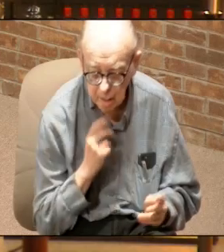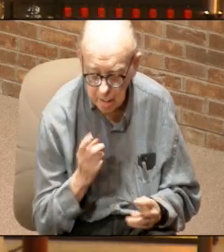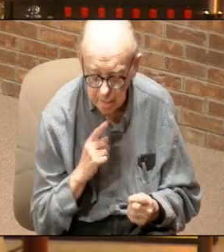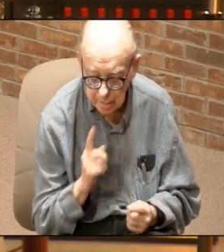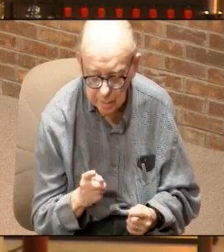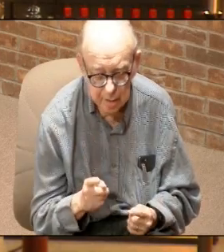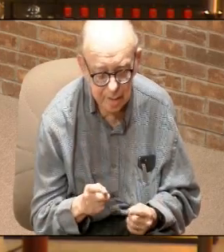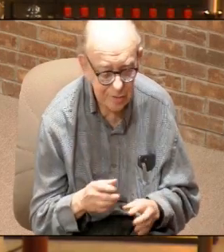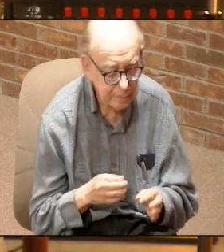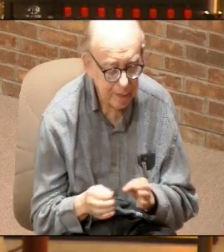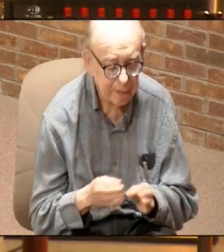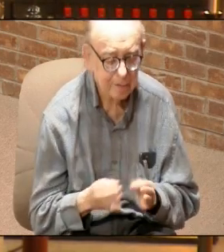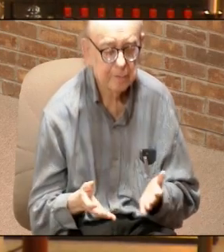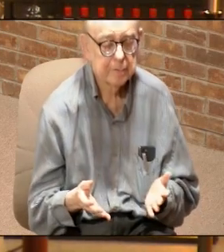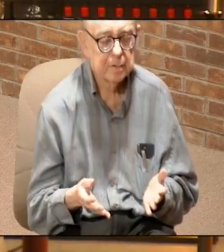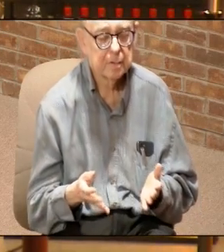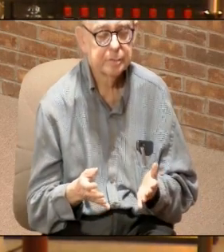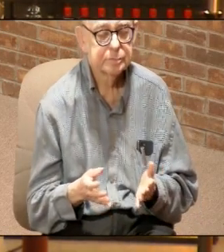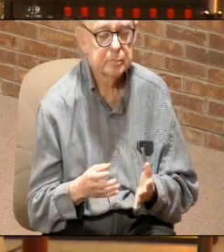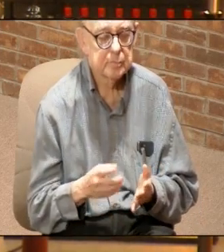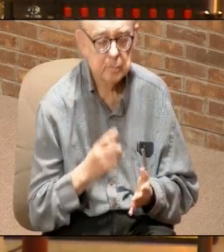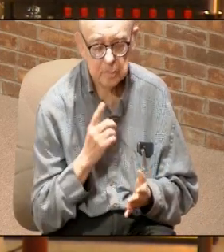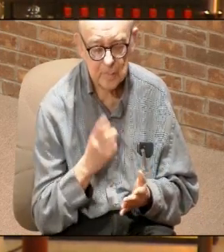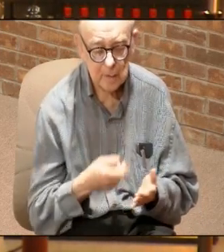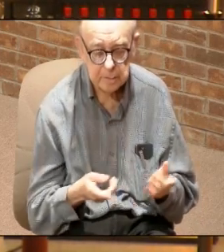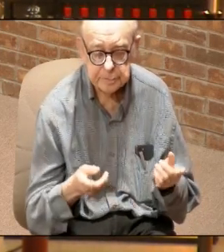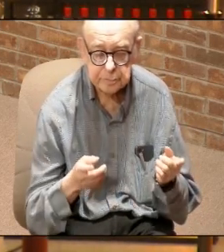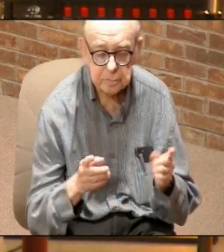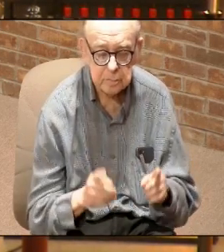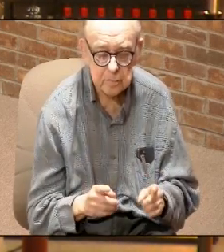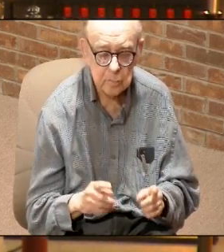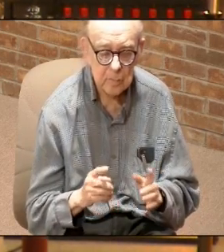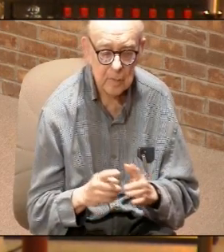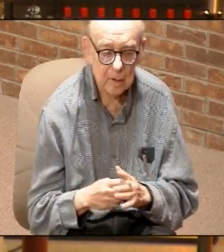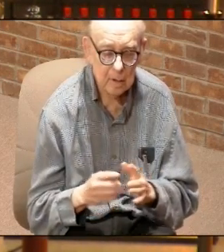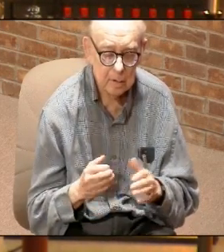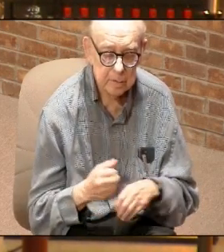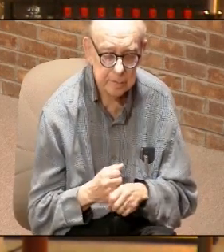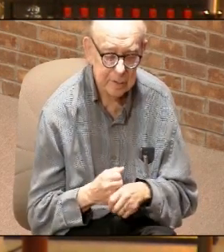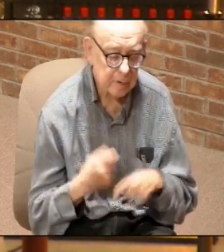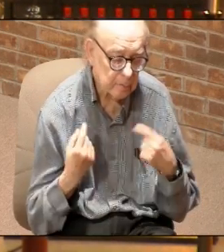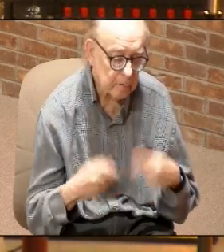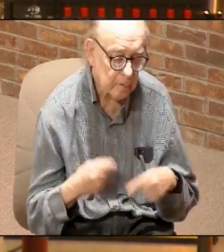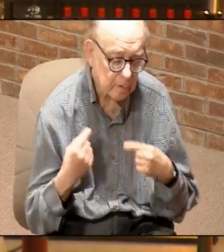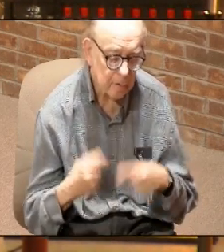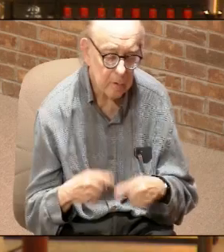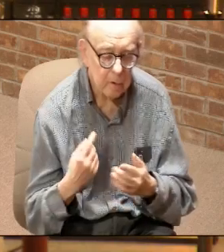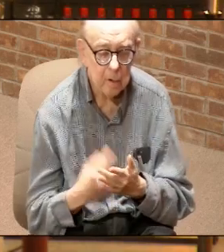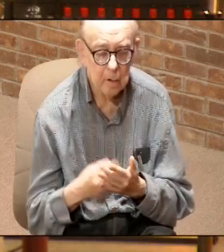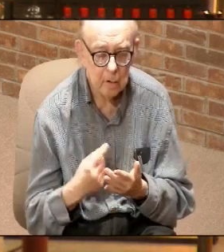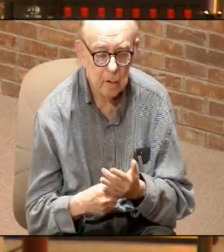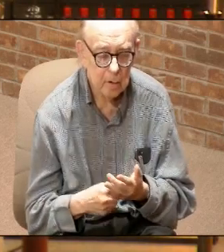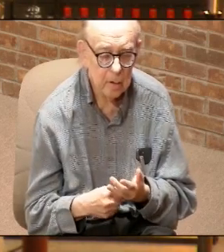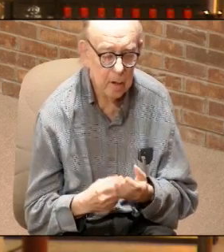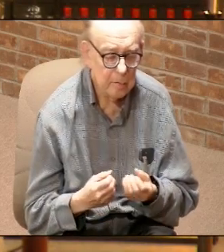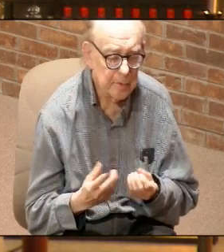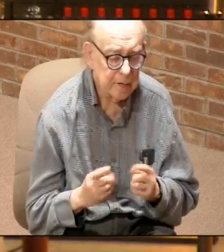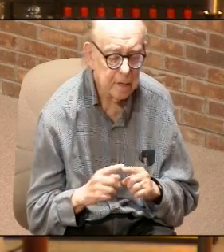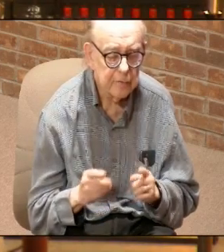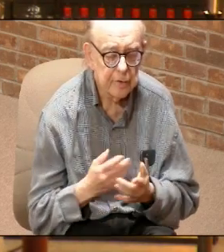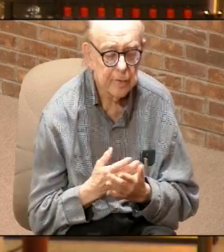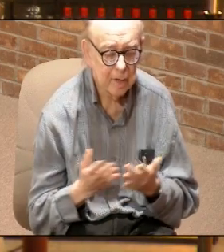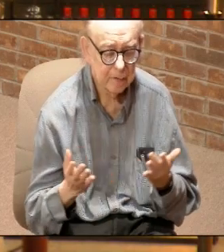really defined. And so what ends up happening is we begin to get into these arguments and discussions of so many